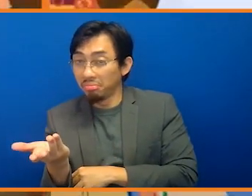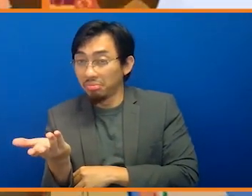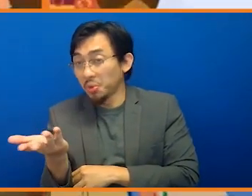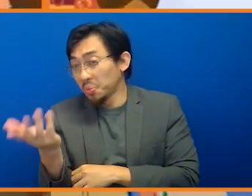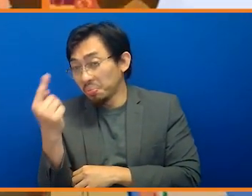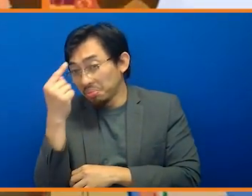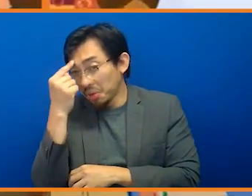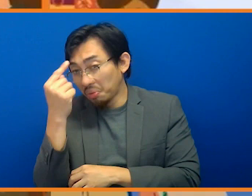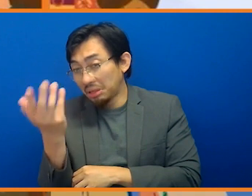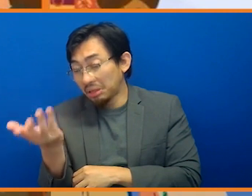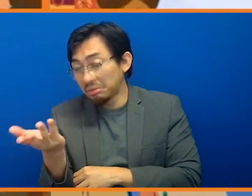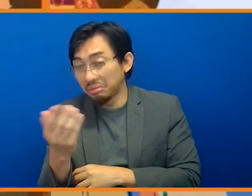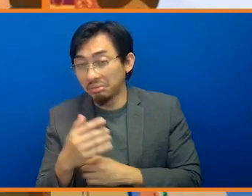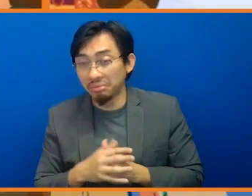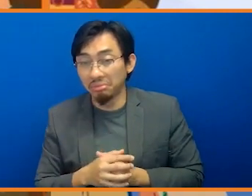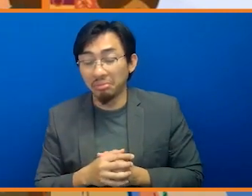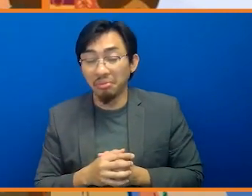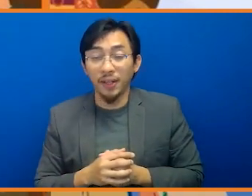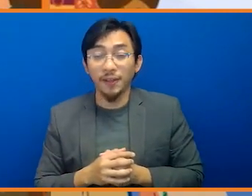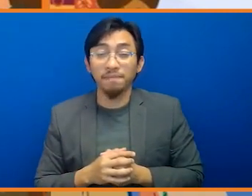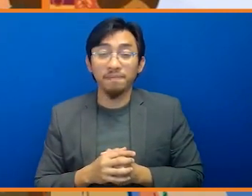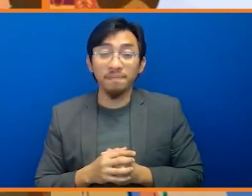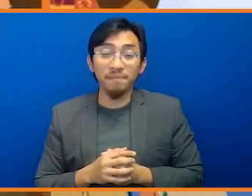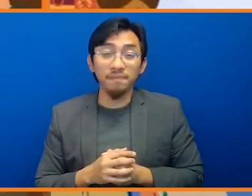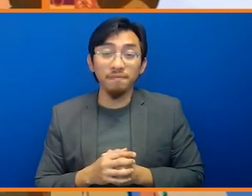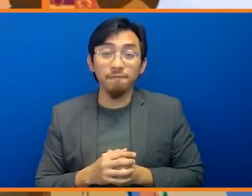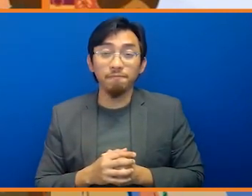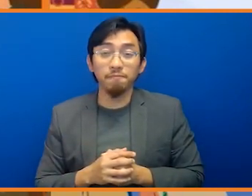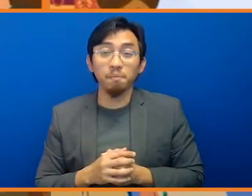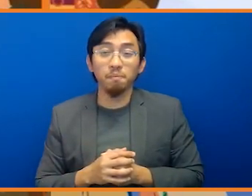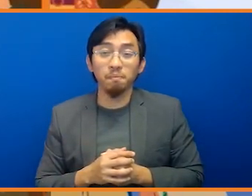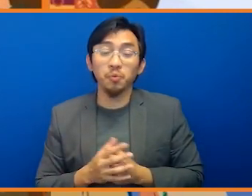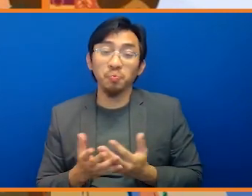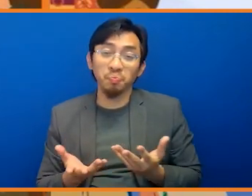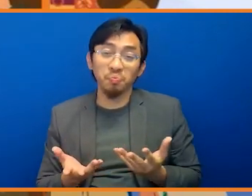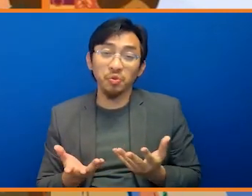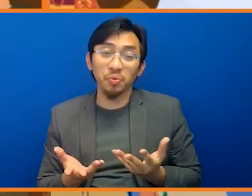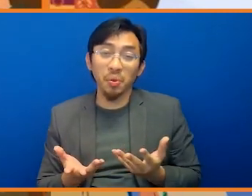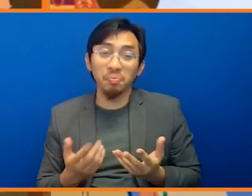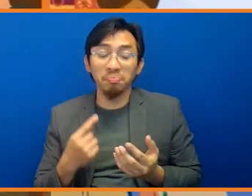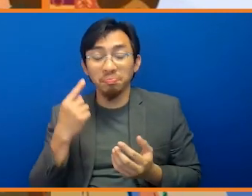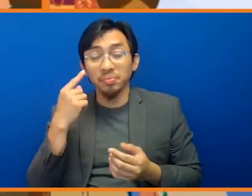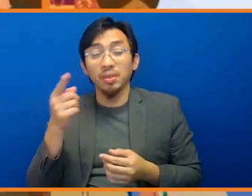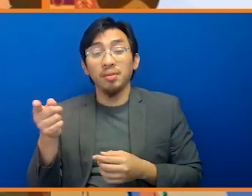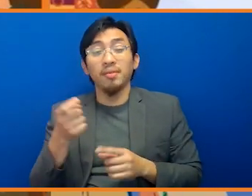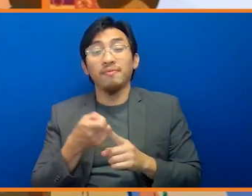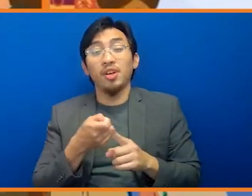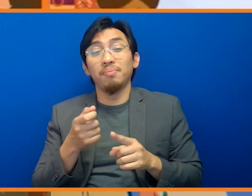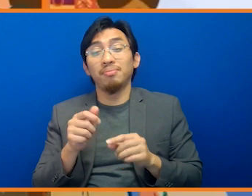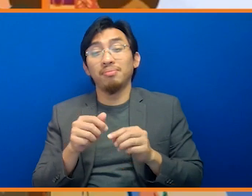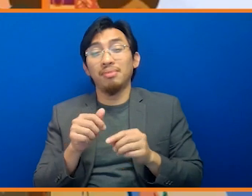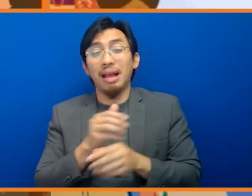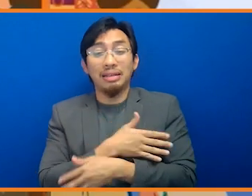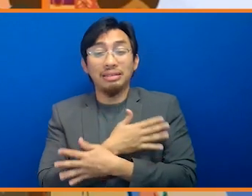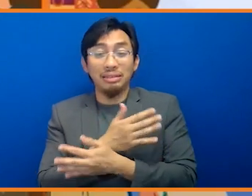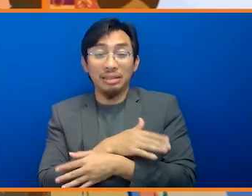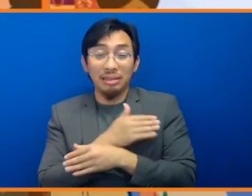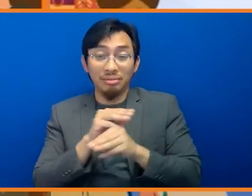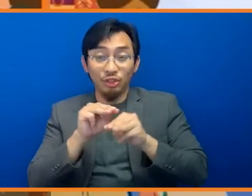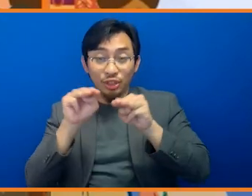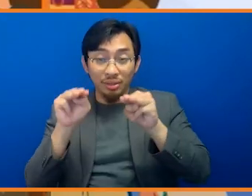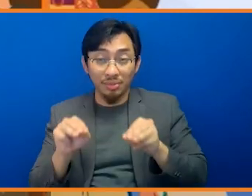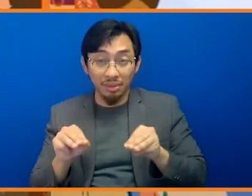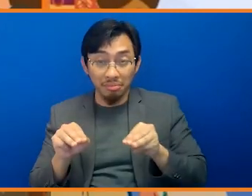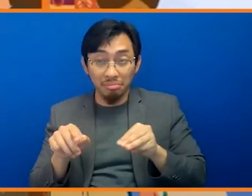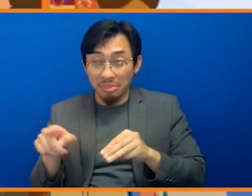Mutsu. So Yeah. Please, I think if there in at Tsunami Museum stuff, do you have any